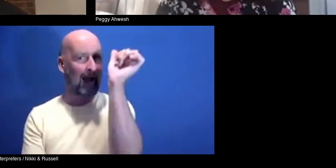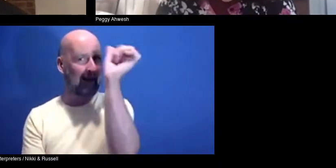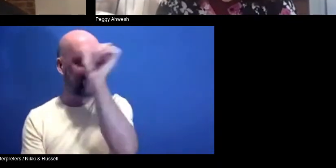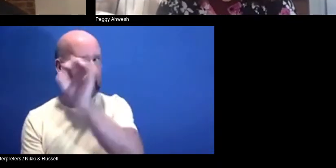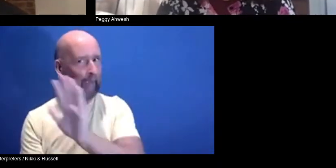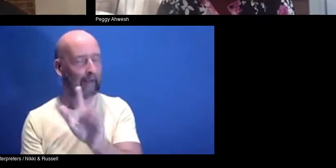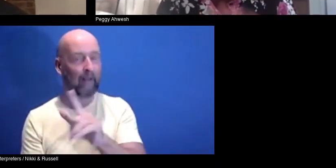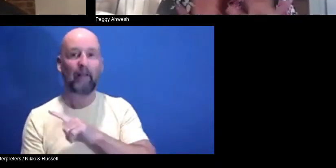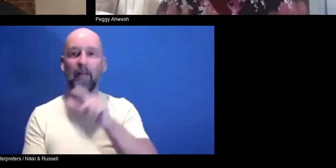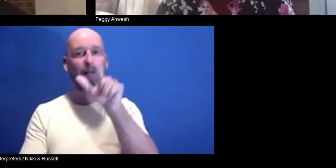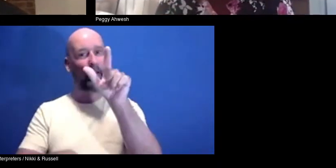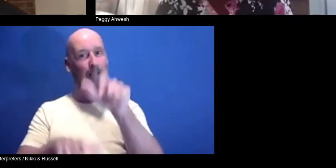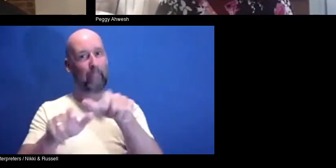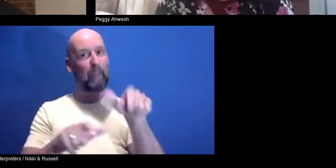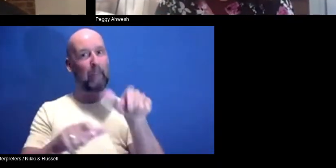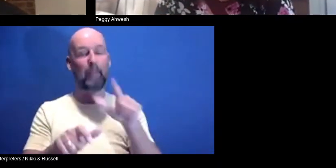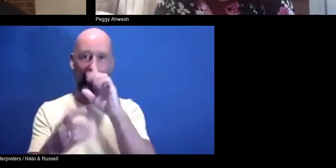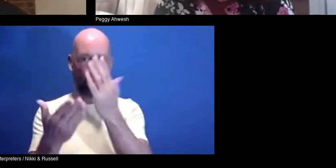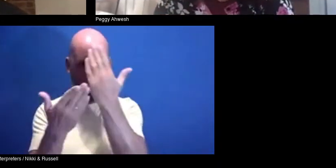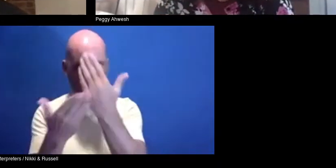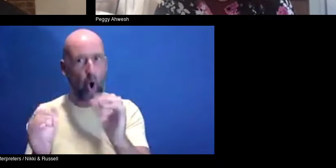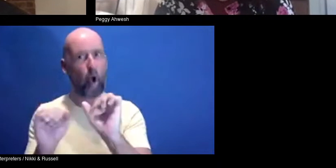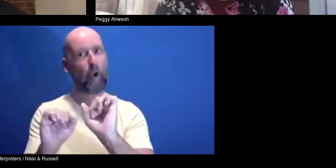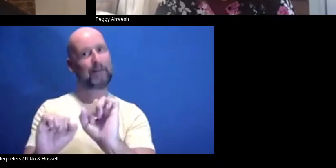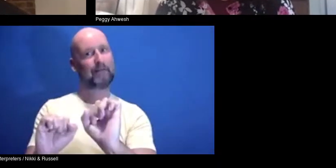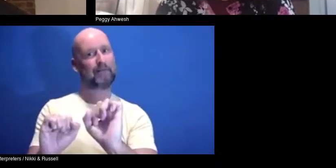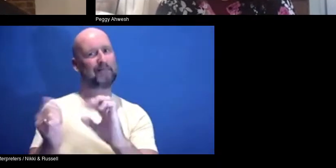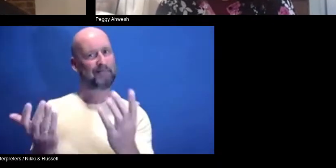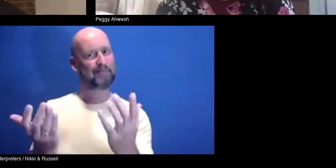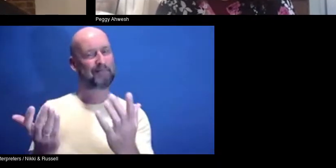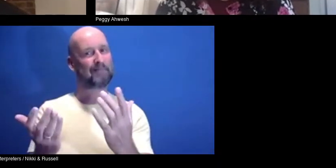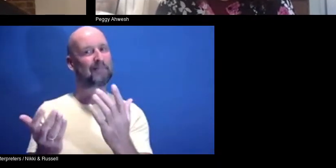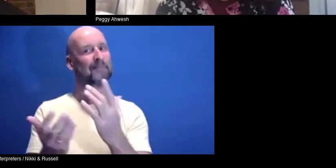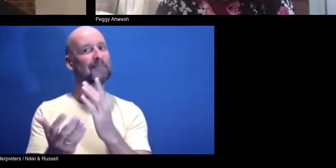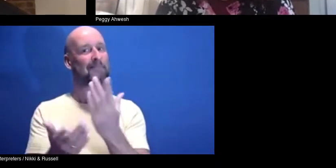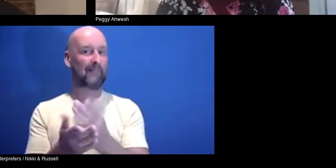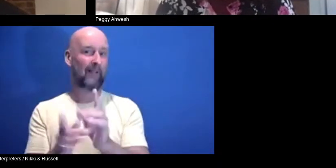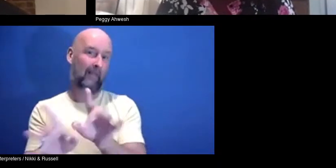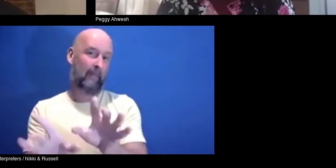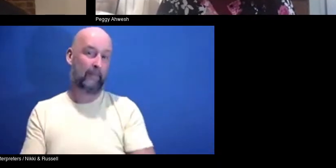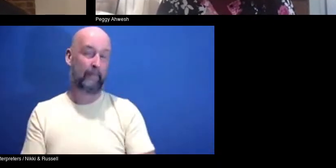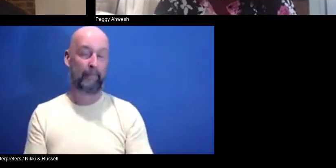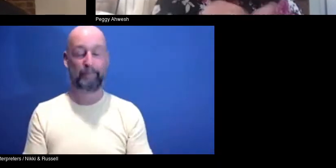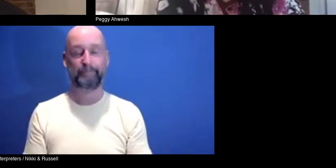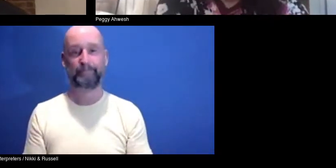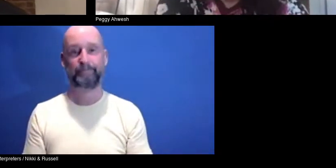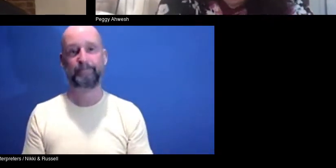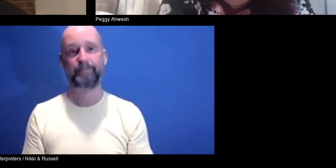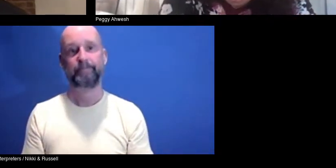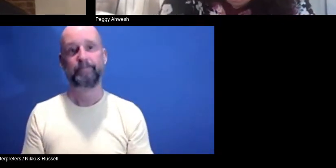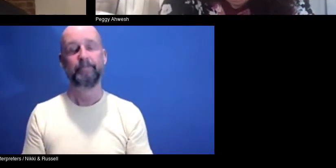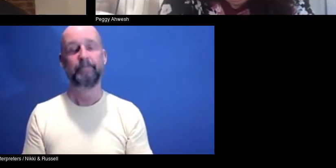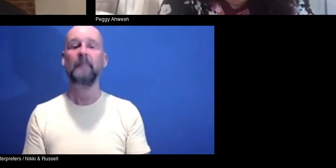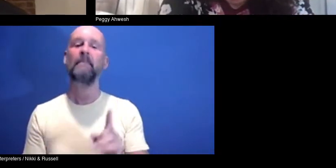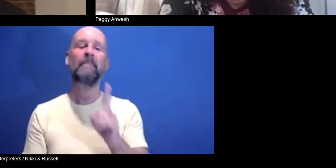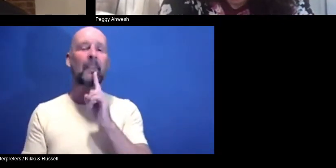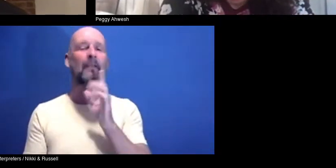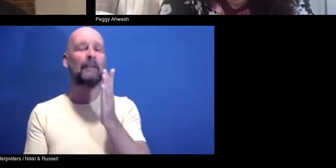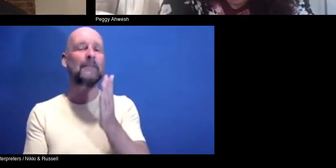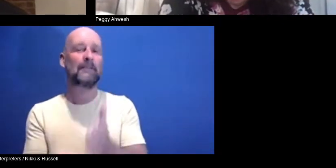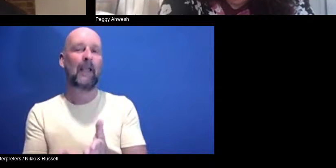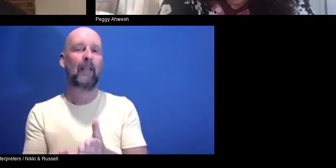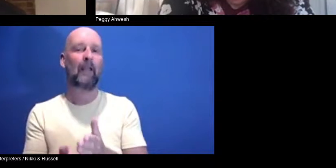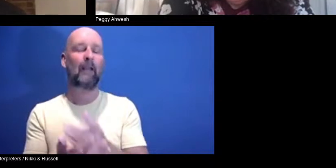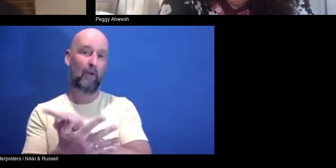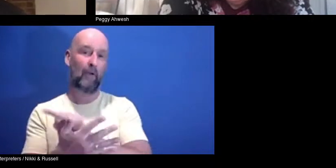people were supposed to be honored. You know, I wasn't interested in that so much. I mean, it definitely, like all of these